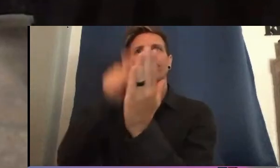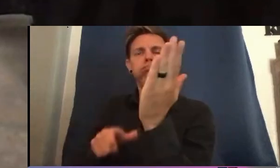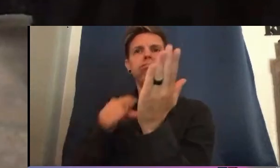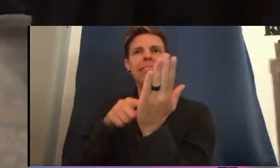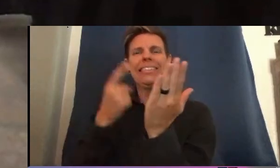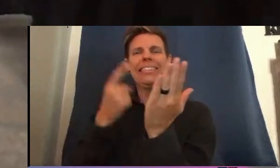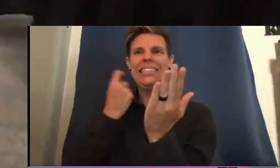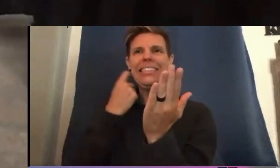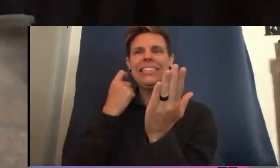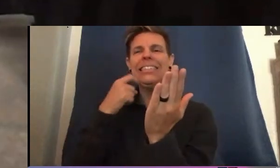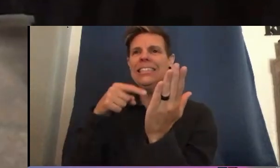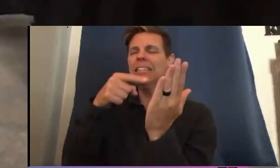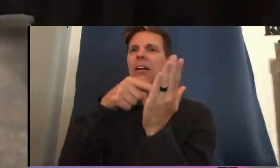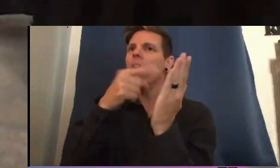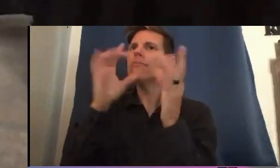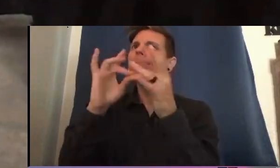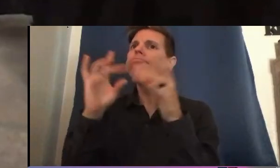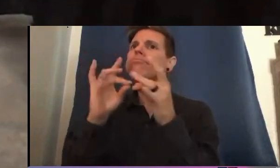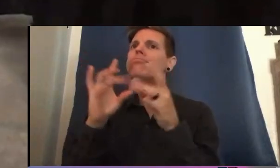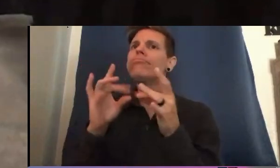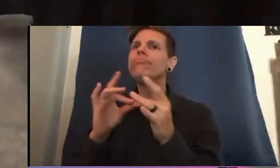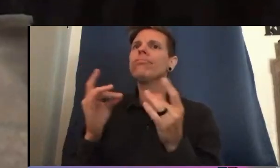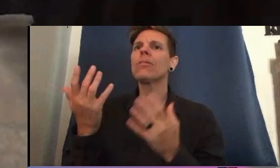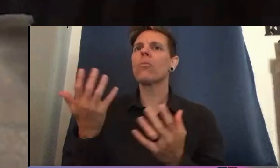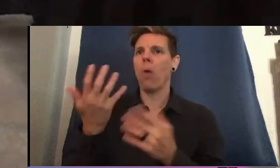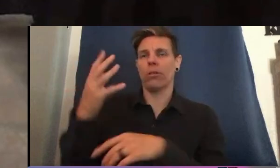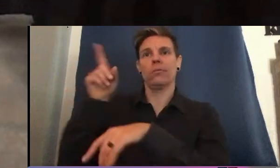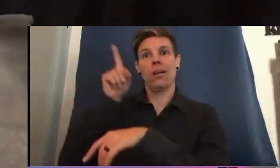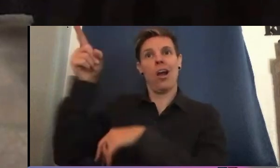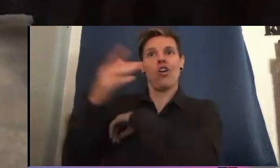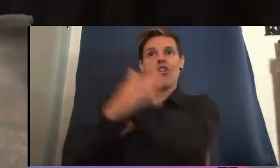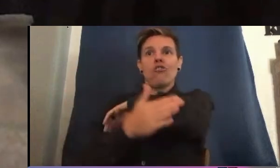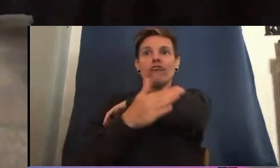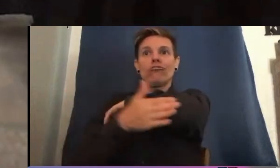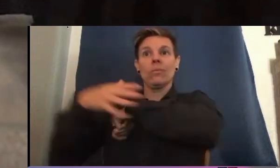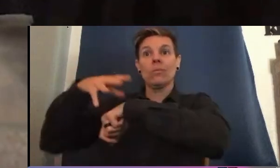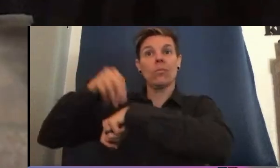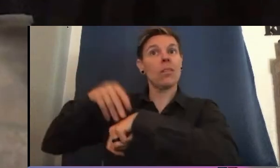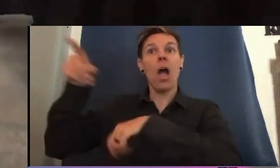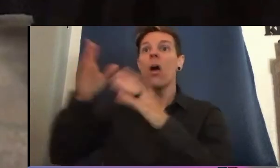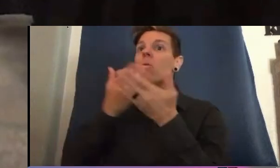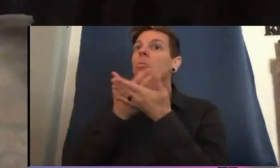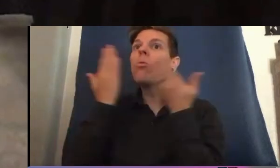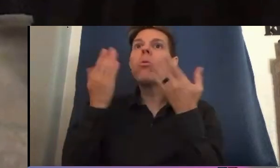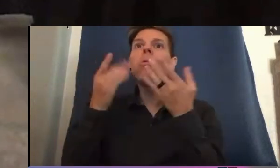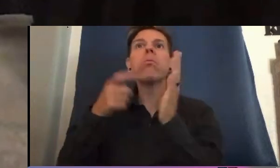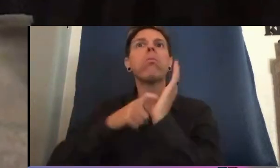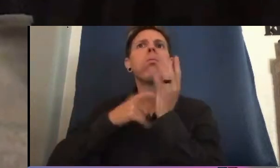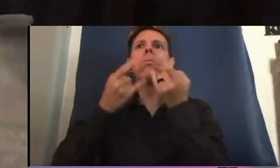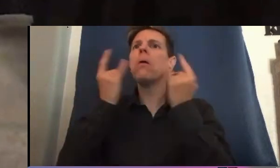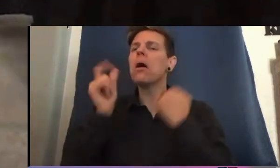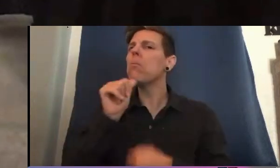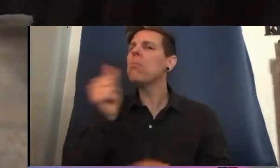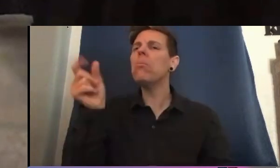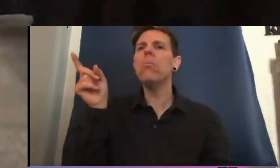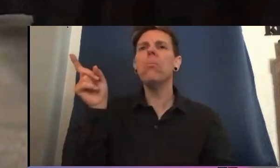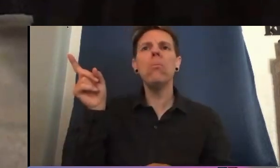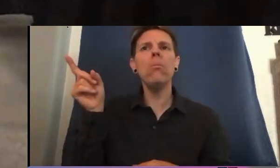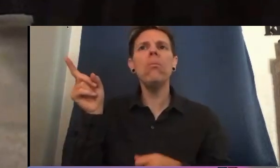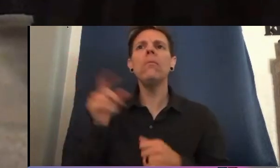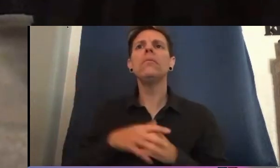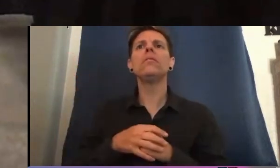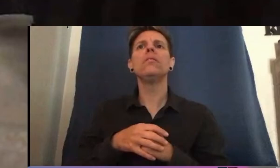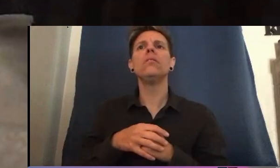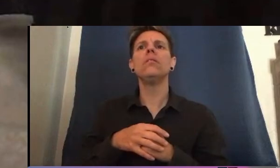how Sweden, who is not masking their school children, the number of deaths from any cause among over almost